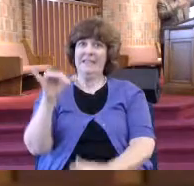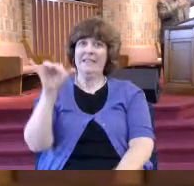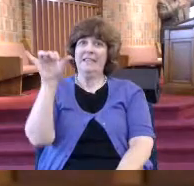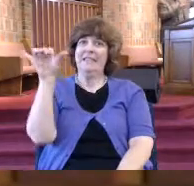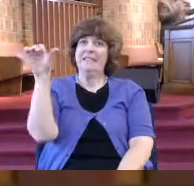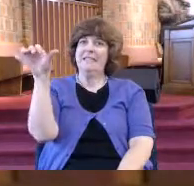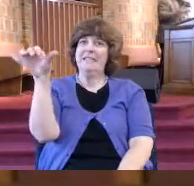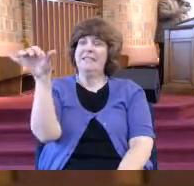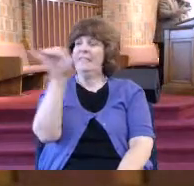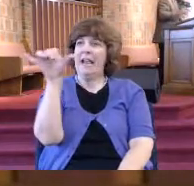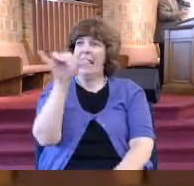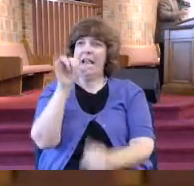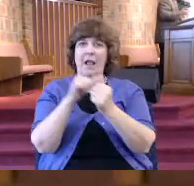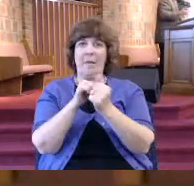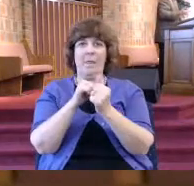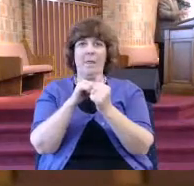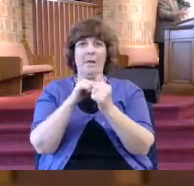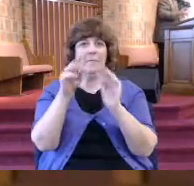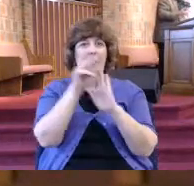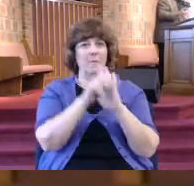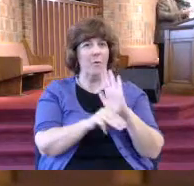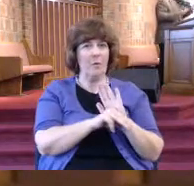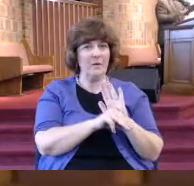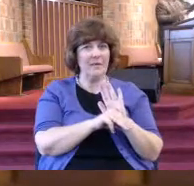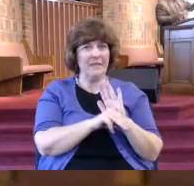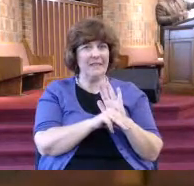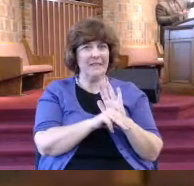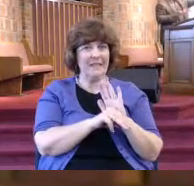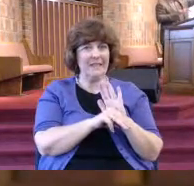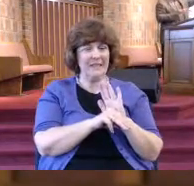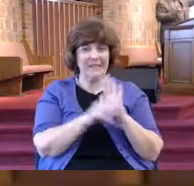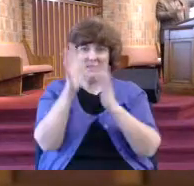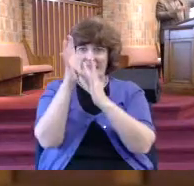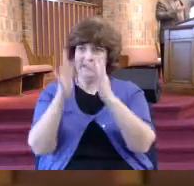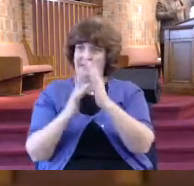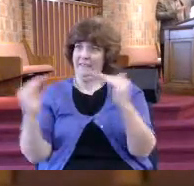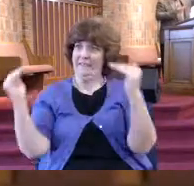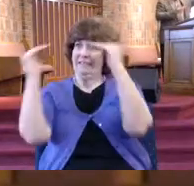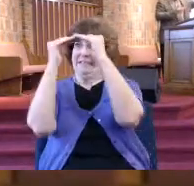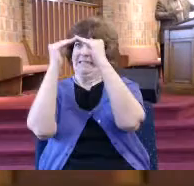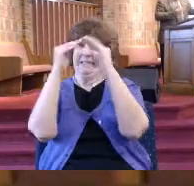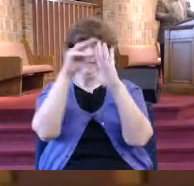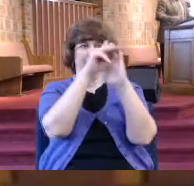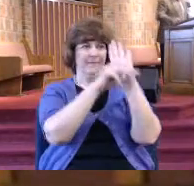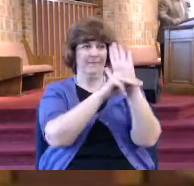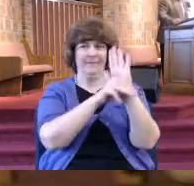as Moses is. I recognize Jesus is in the same category of Elijah.